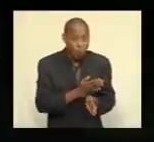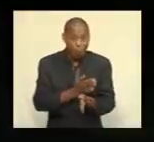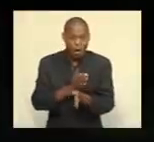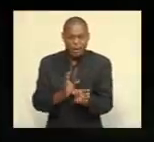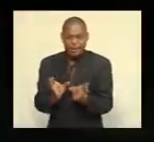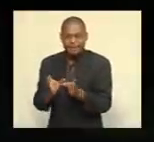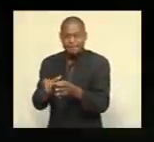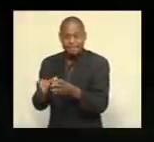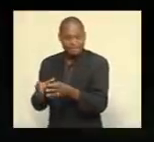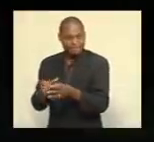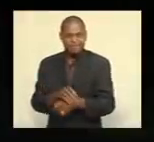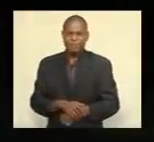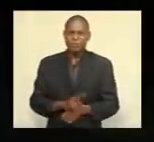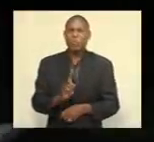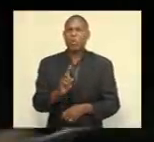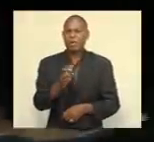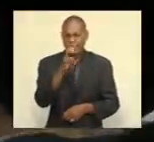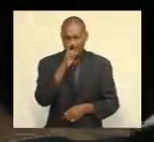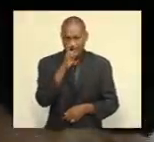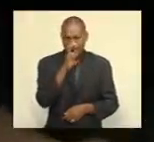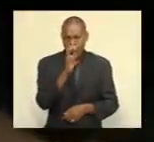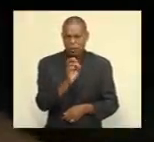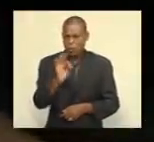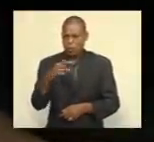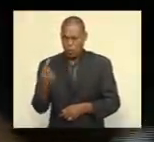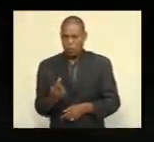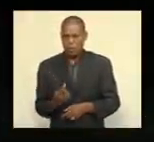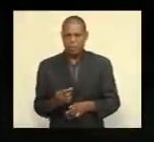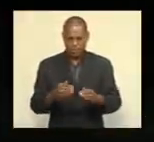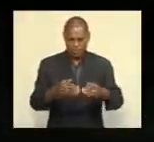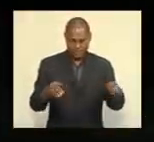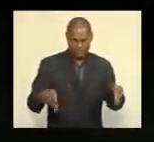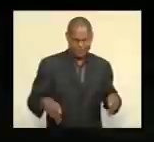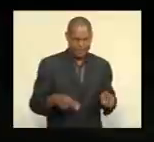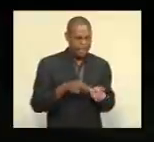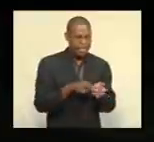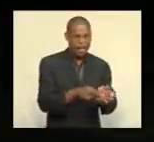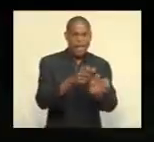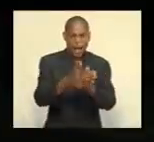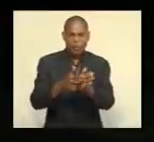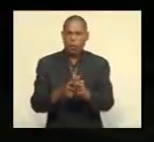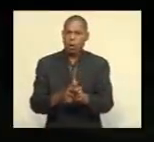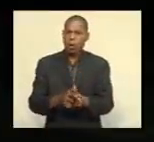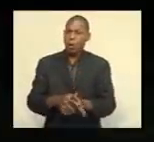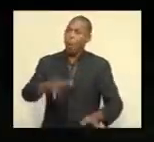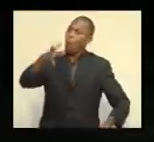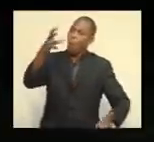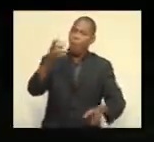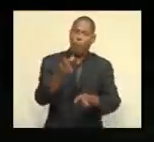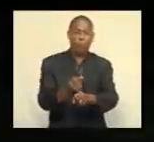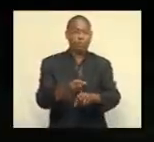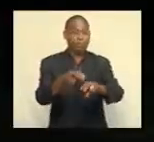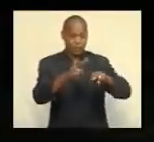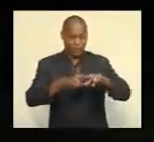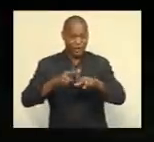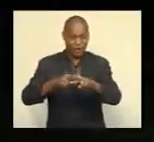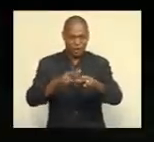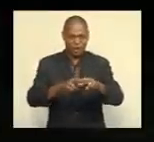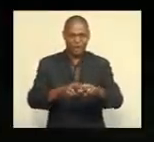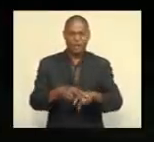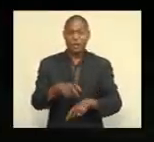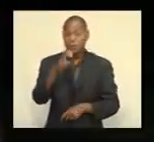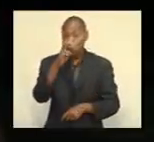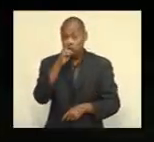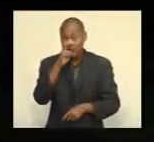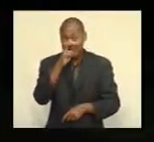all. These restrictions are not just for the contained areas within Nandi and Lautoka, it's for the whole of Fiji. And the restrictions will be in